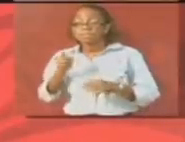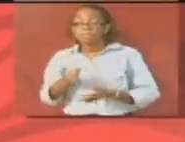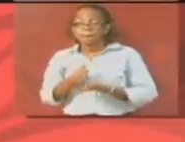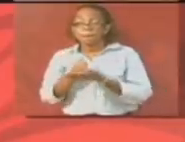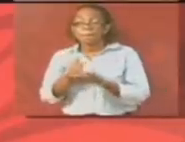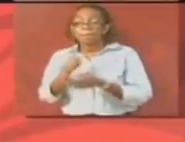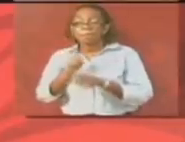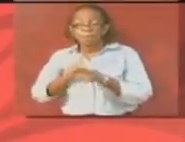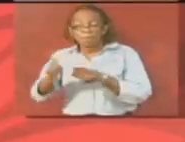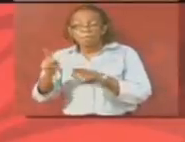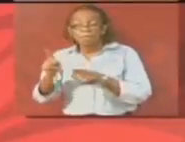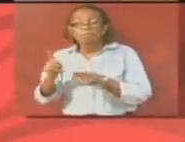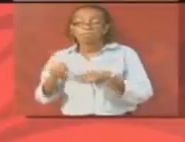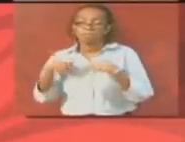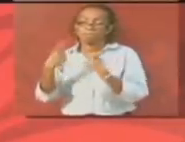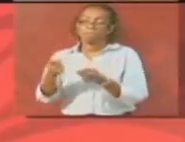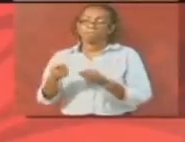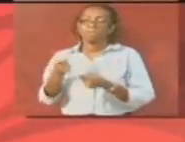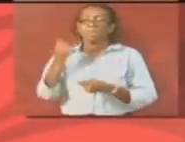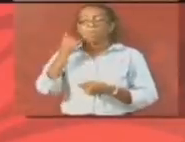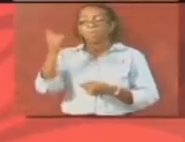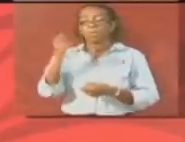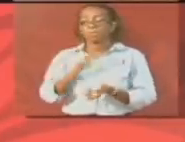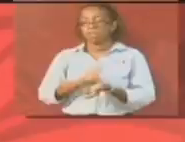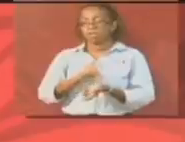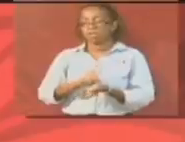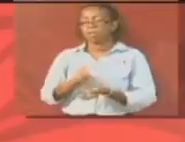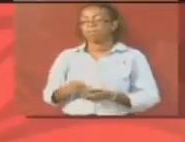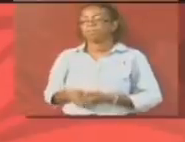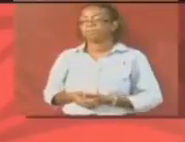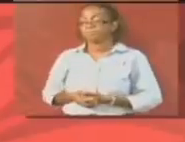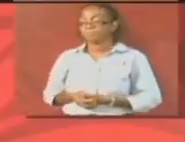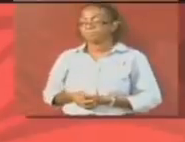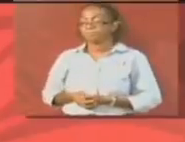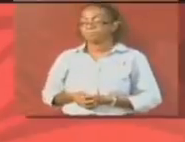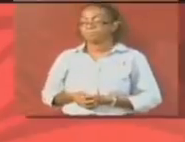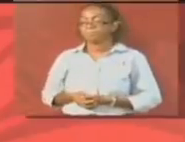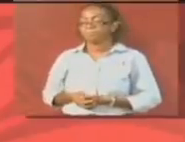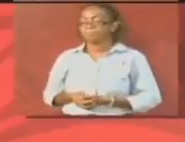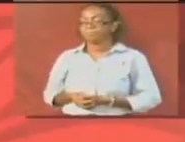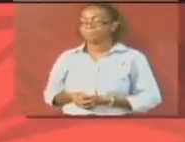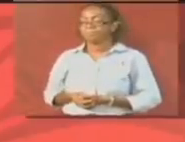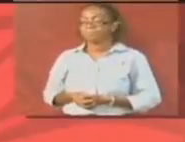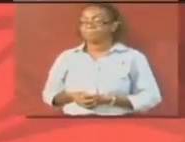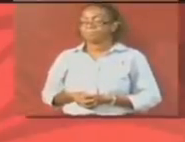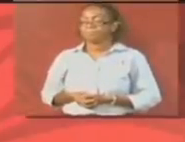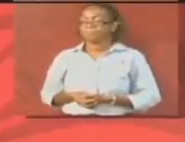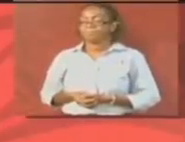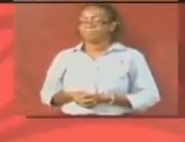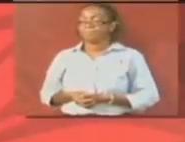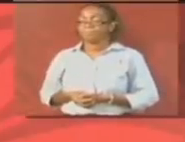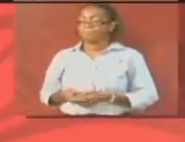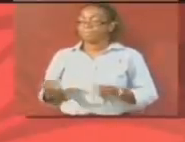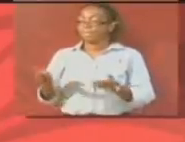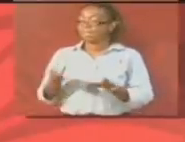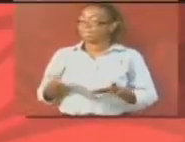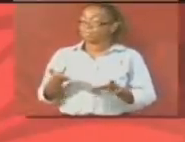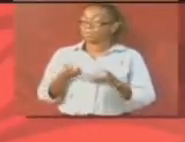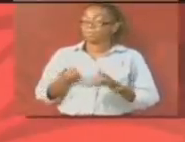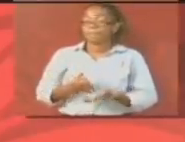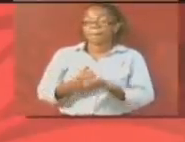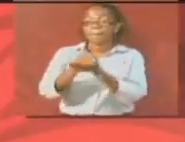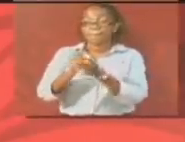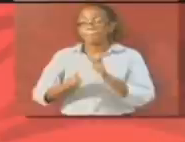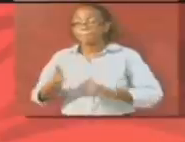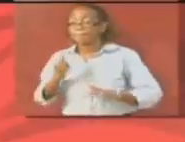think based on the guidance that has been provided today and in the previous press conferences, the aim is to help people become more aware